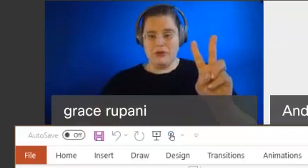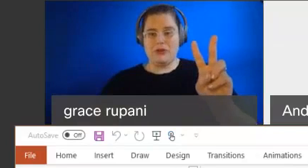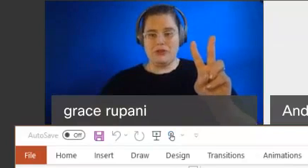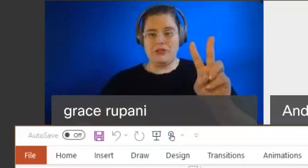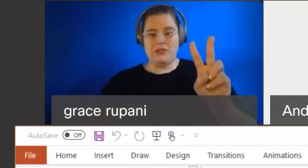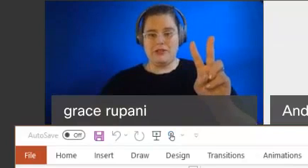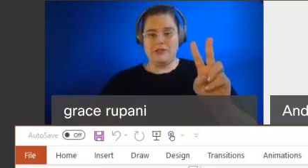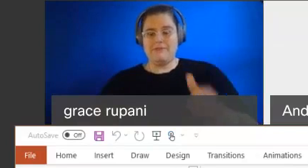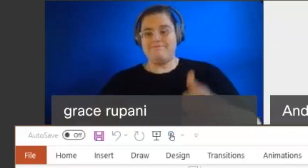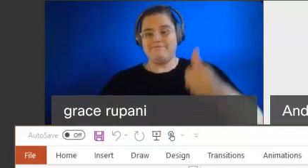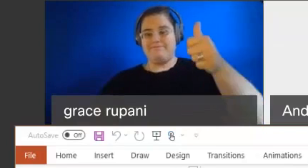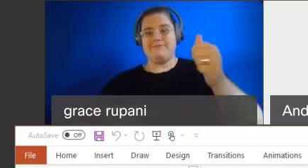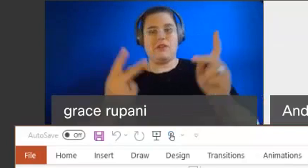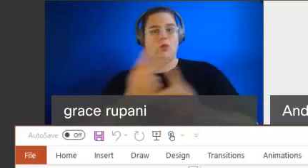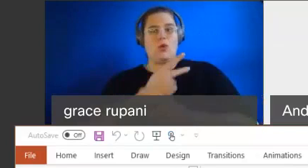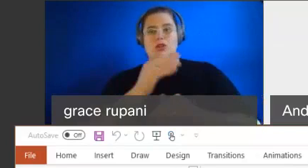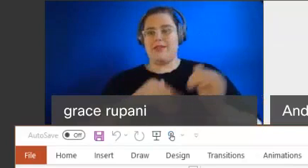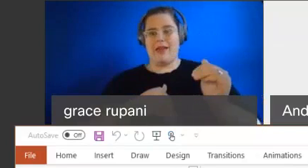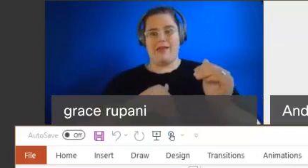was worse than any month since May.